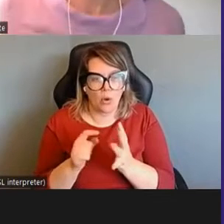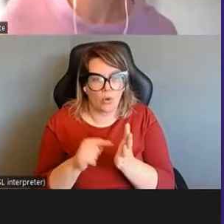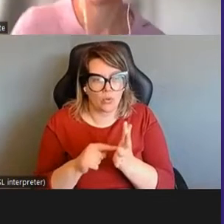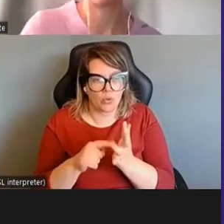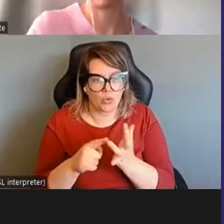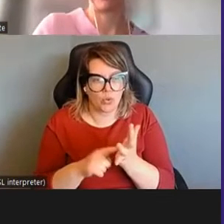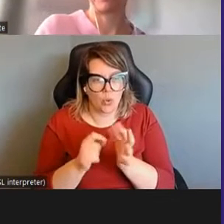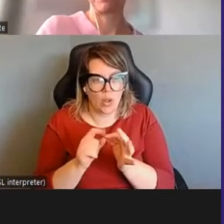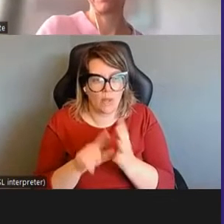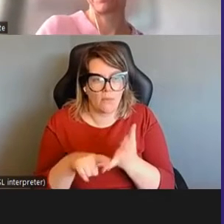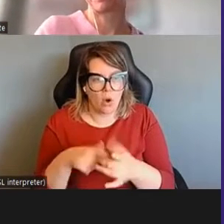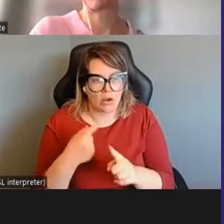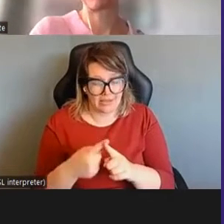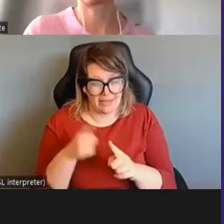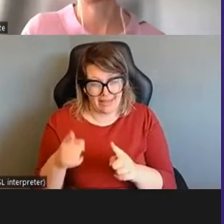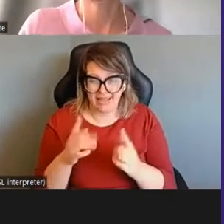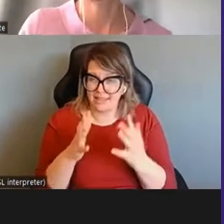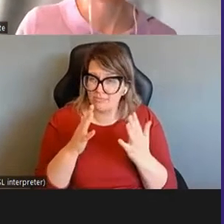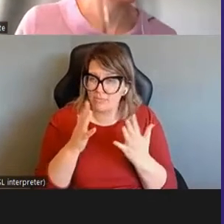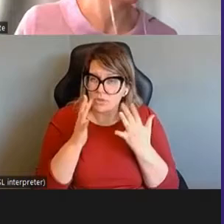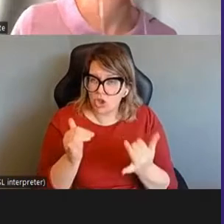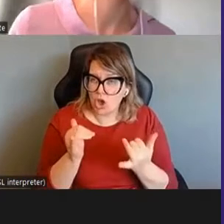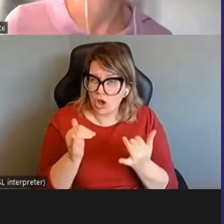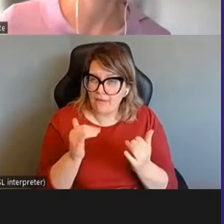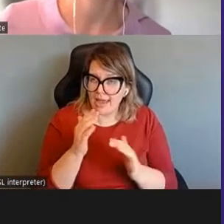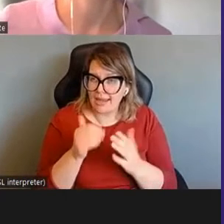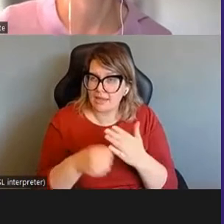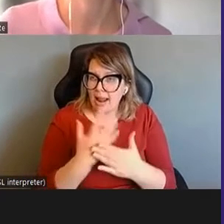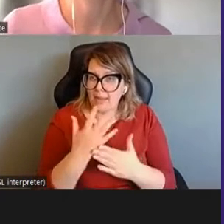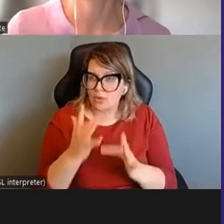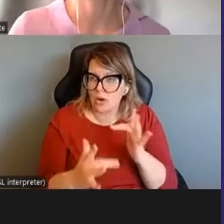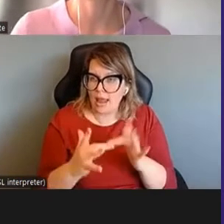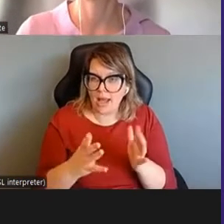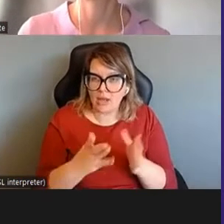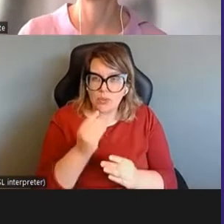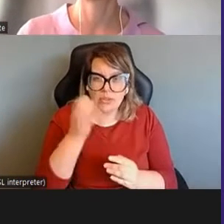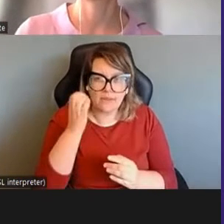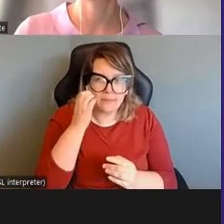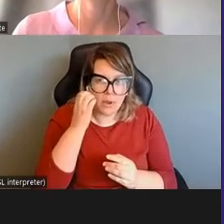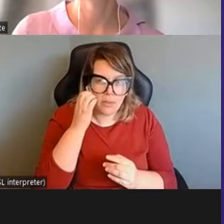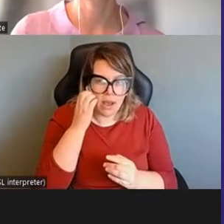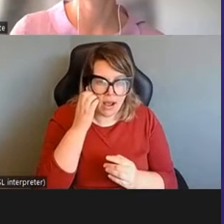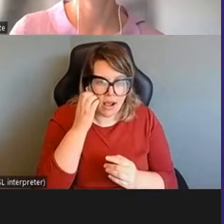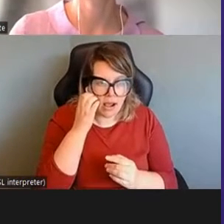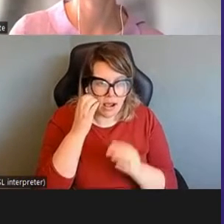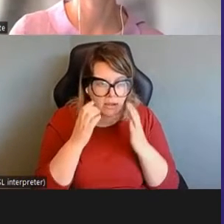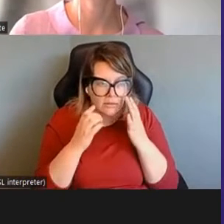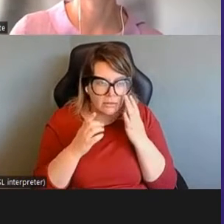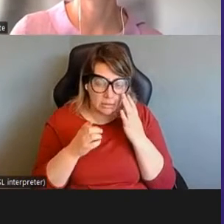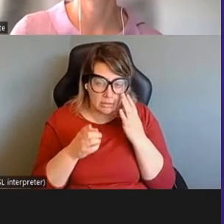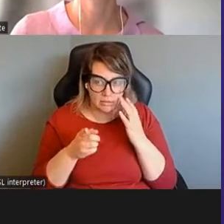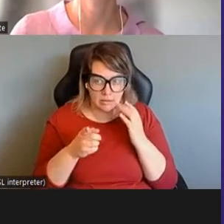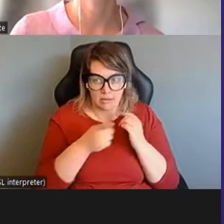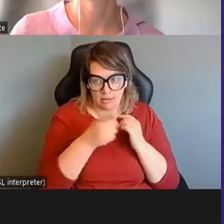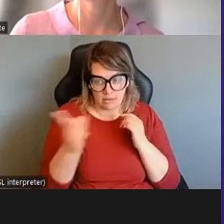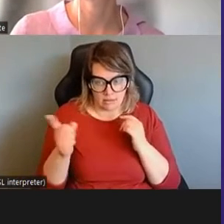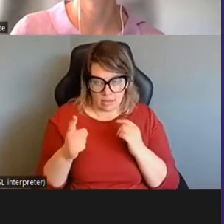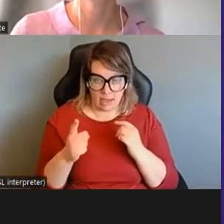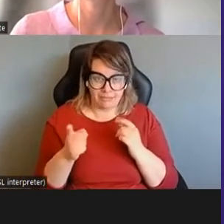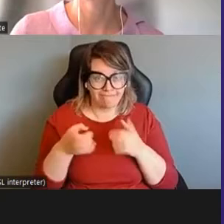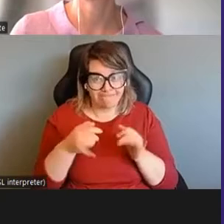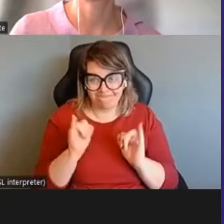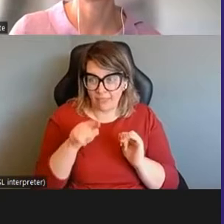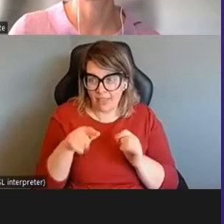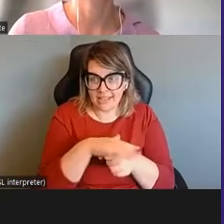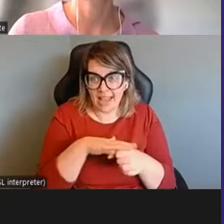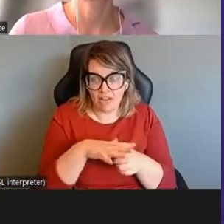development and data collection using cell phones. And Renan and the leaders faced the digital divide because they